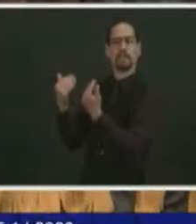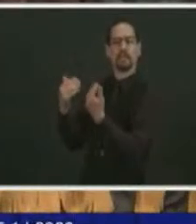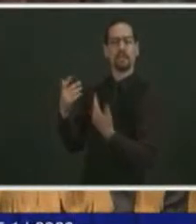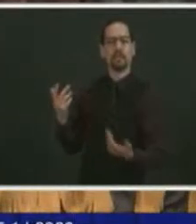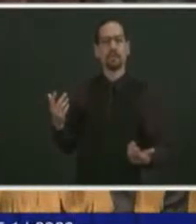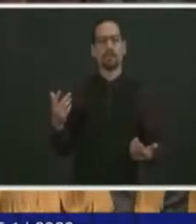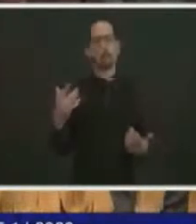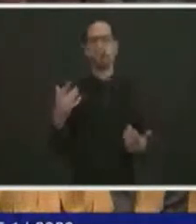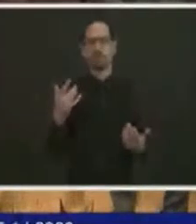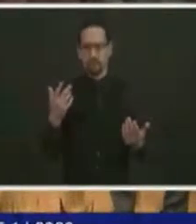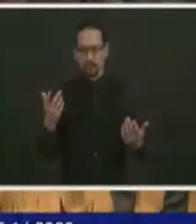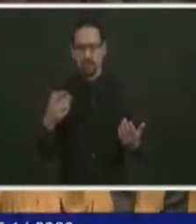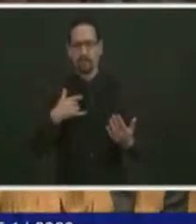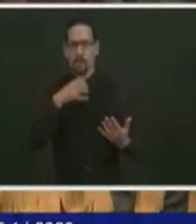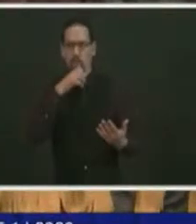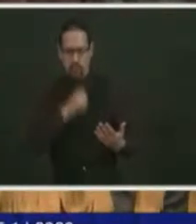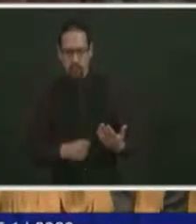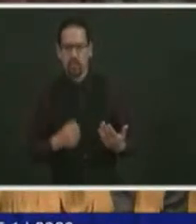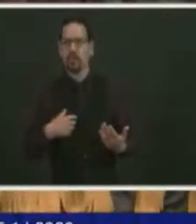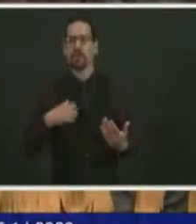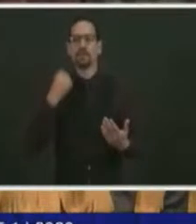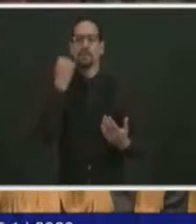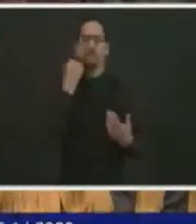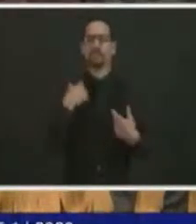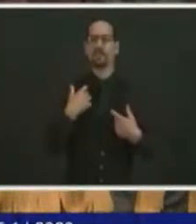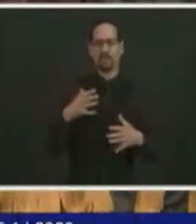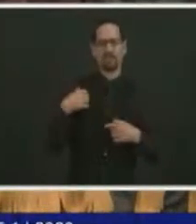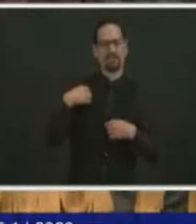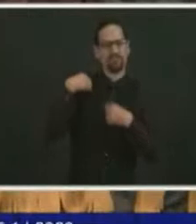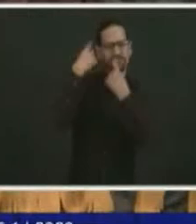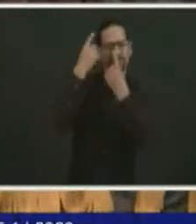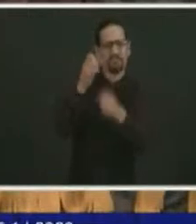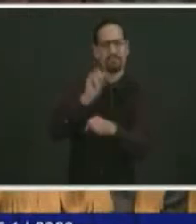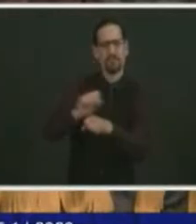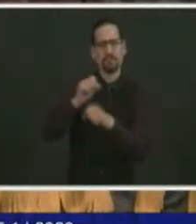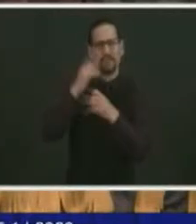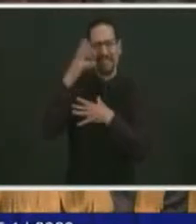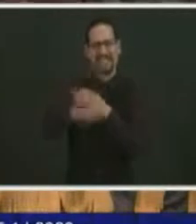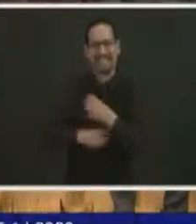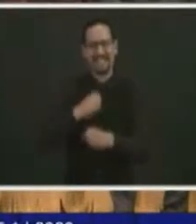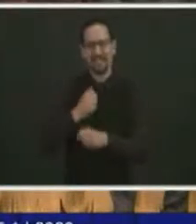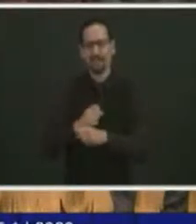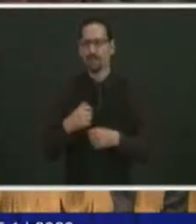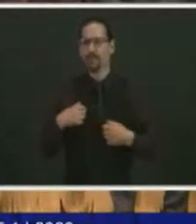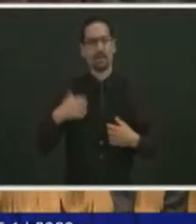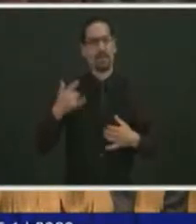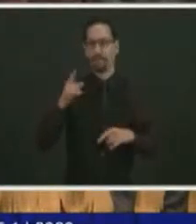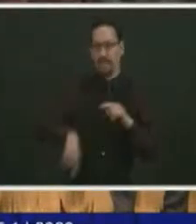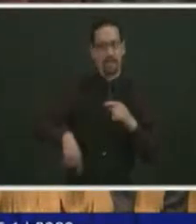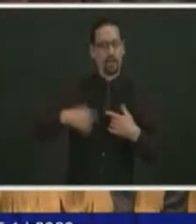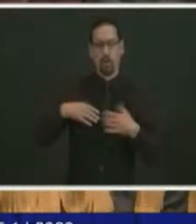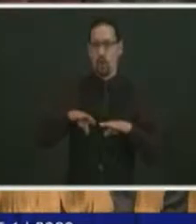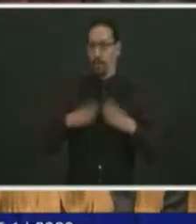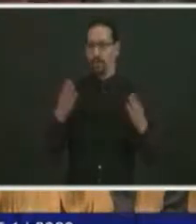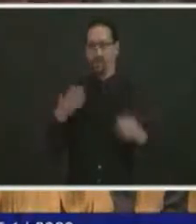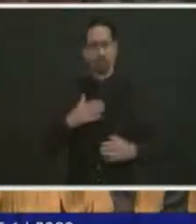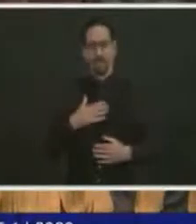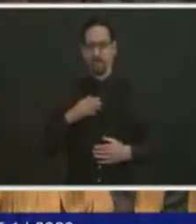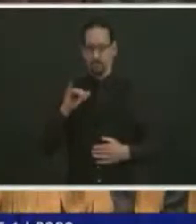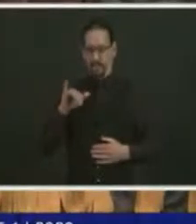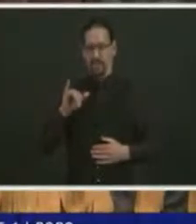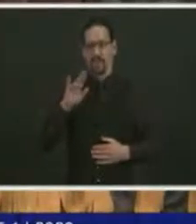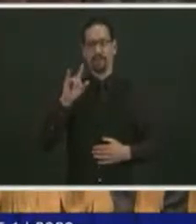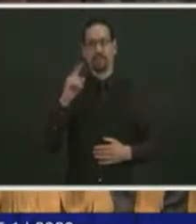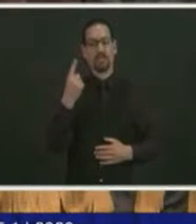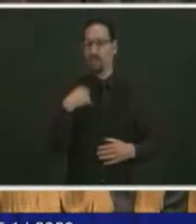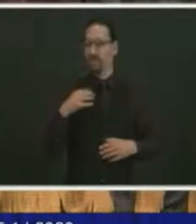older dentist. She's been at it for 35 years. And quite frankly, she said if she can't open up by July 1st, she's going to close permanently. And there